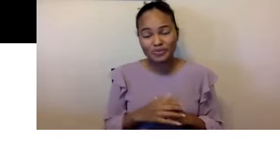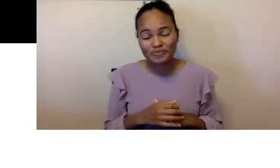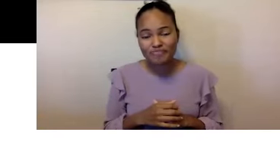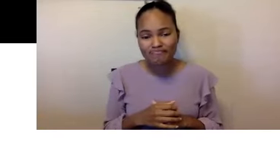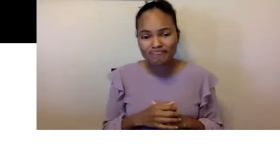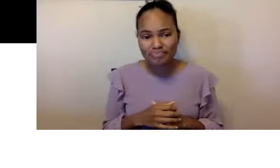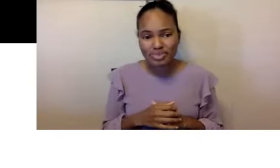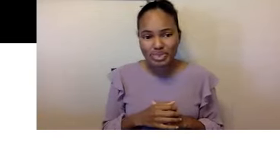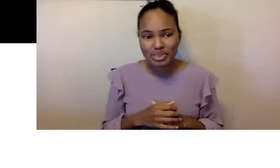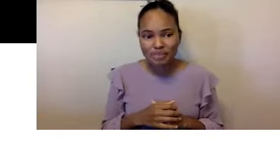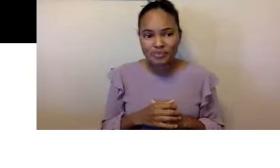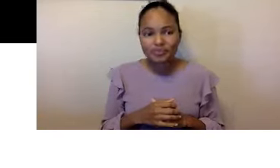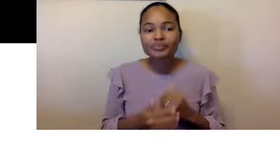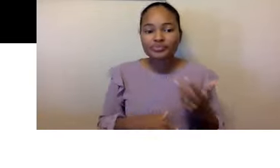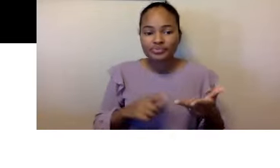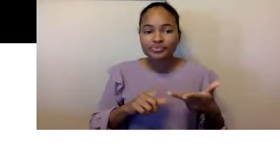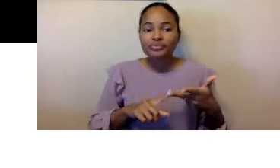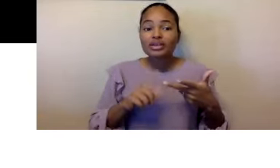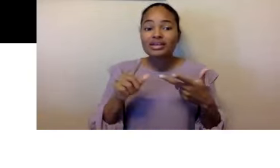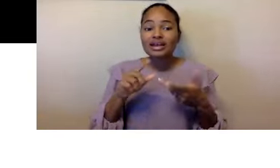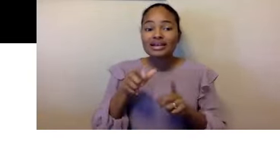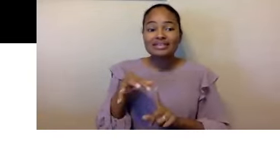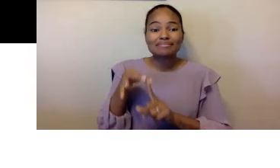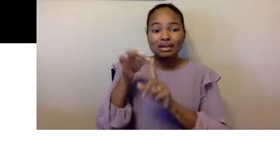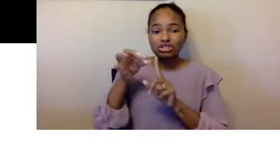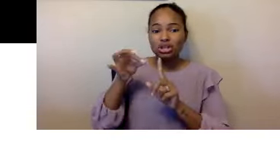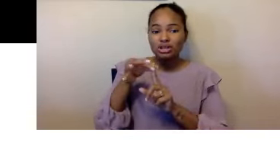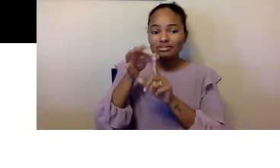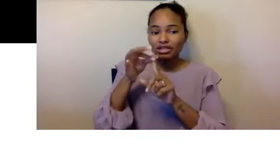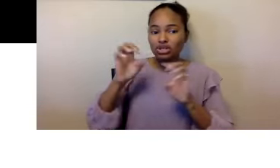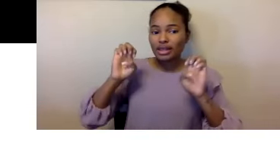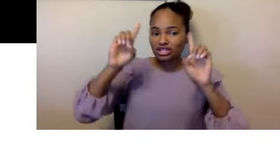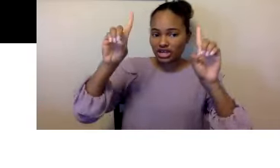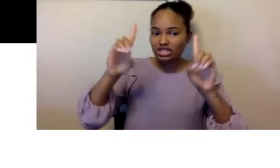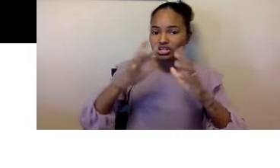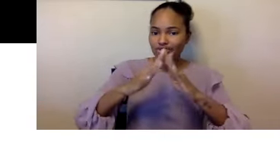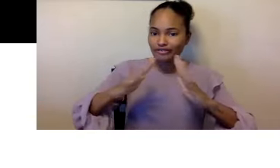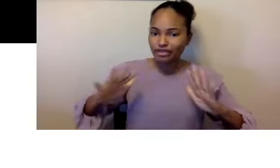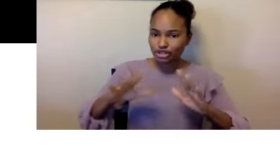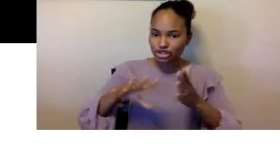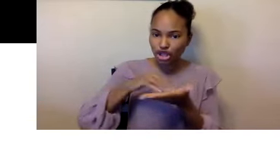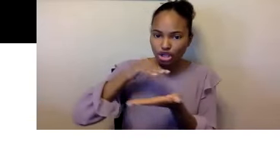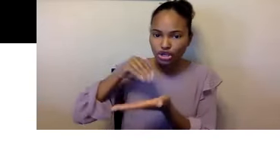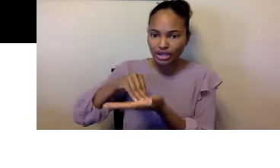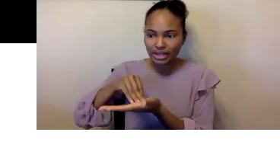And then also special education and diverse learning in Chicago public schools.